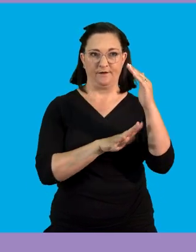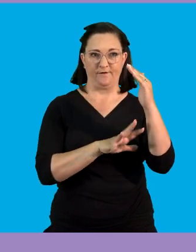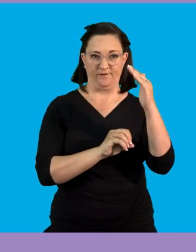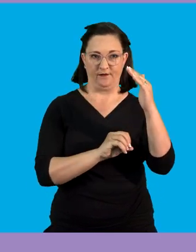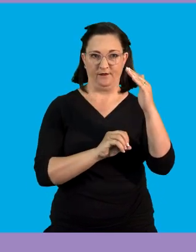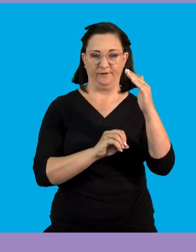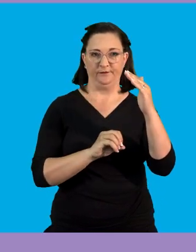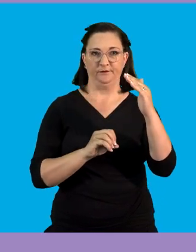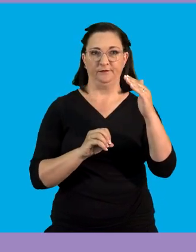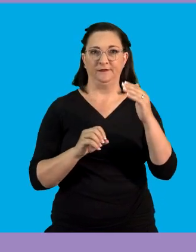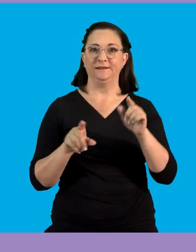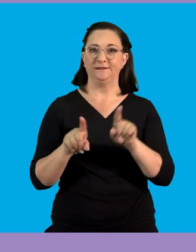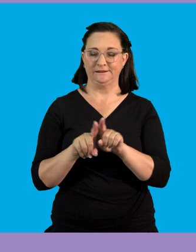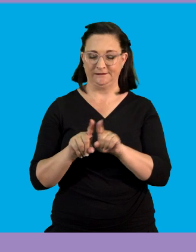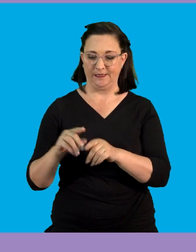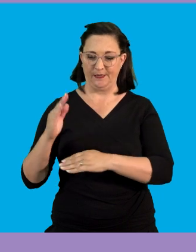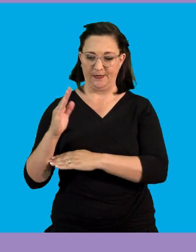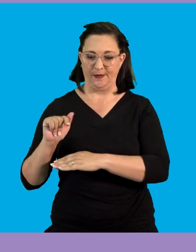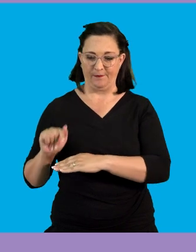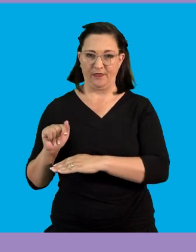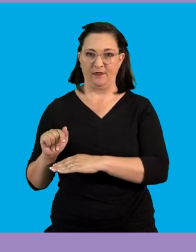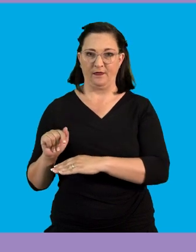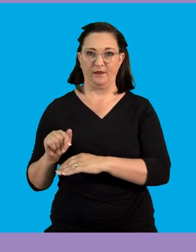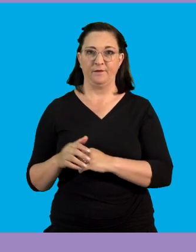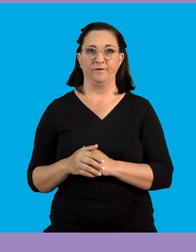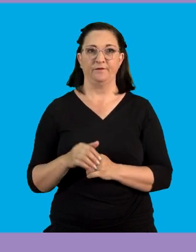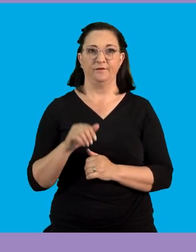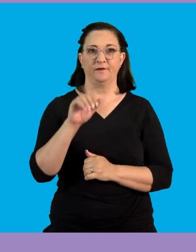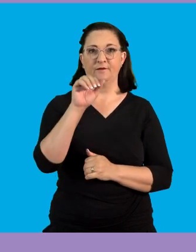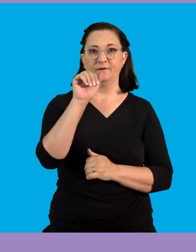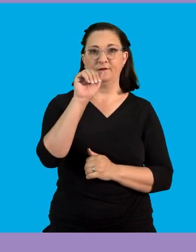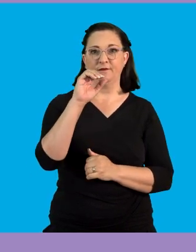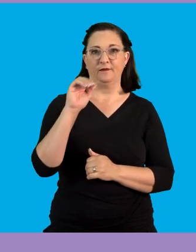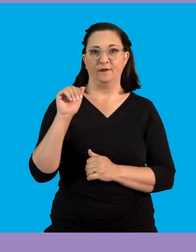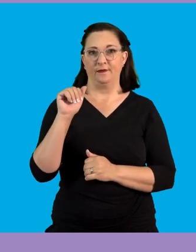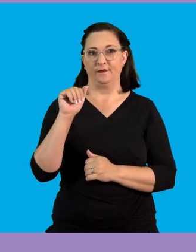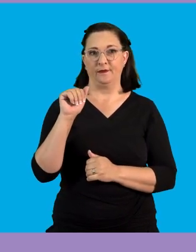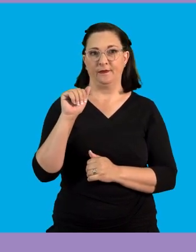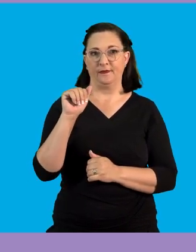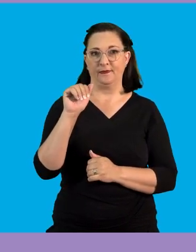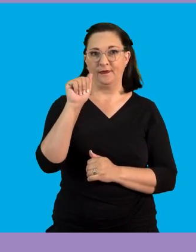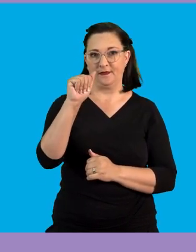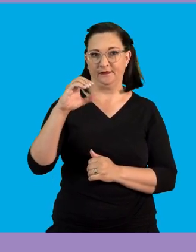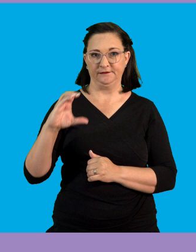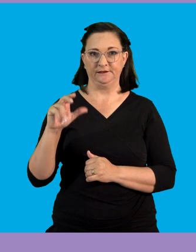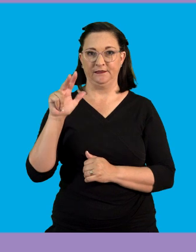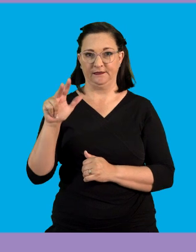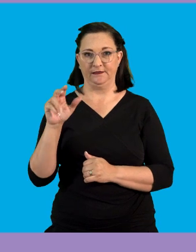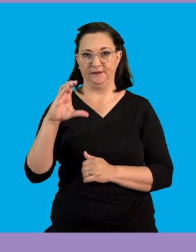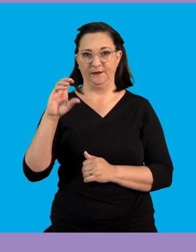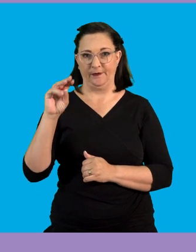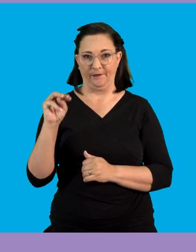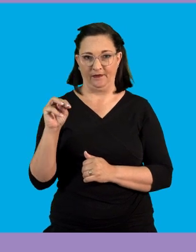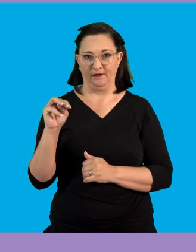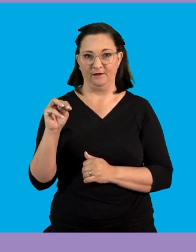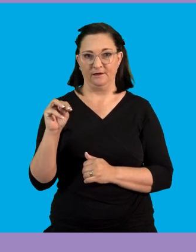equals to 50 degrees, angle A equals to angle B, and AC equals to 8 centimeters and